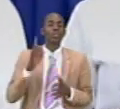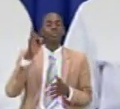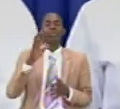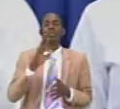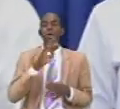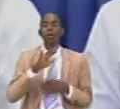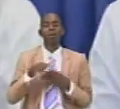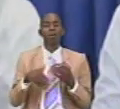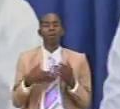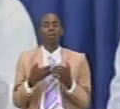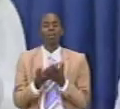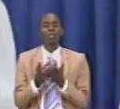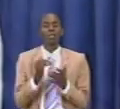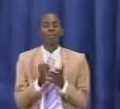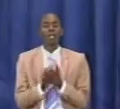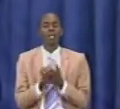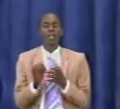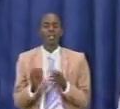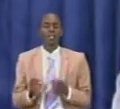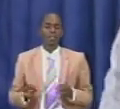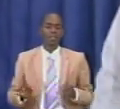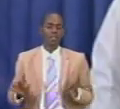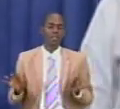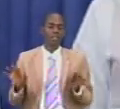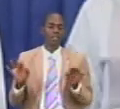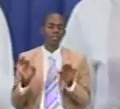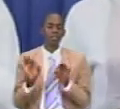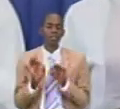you are all the mothers